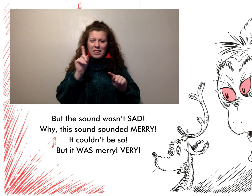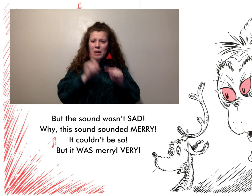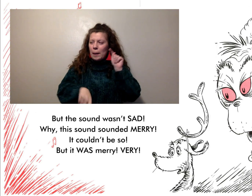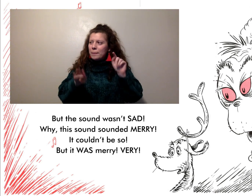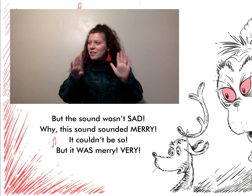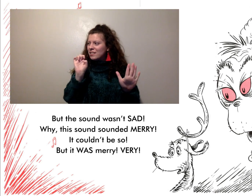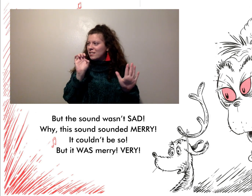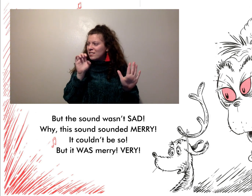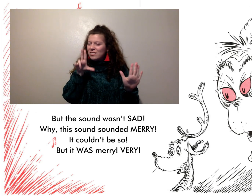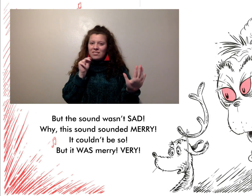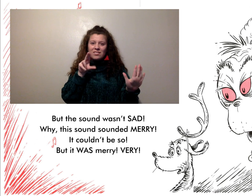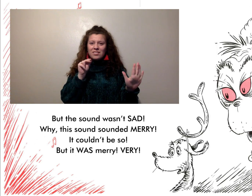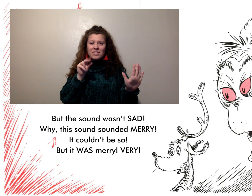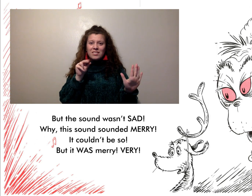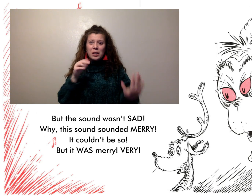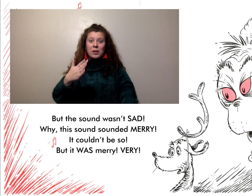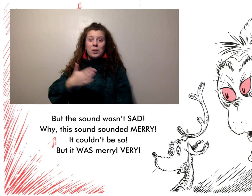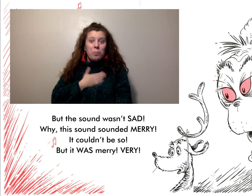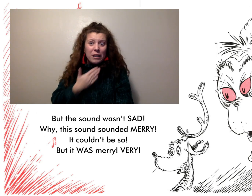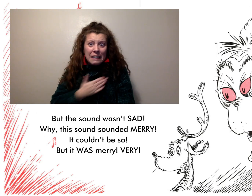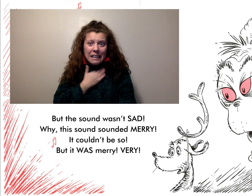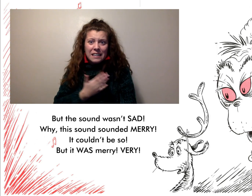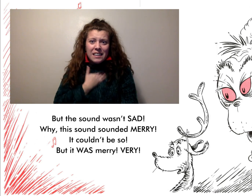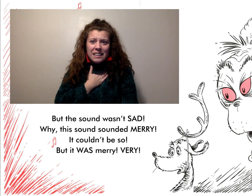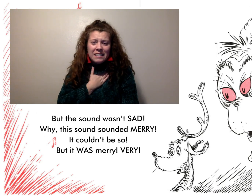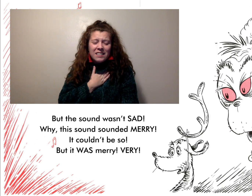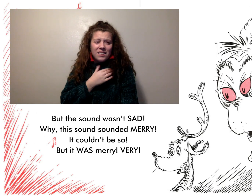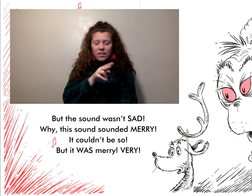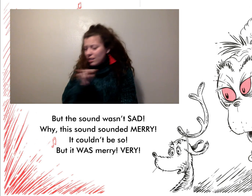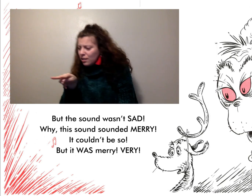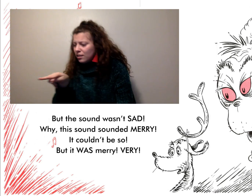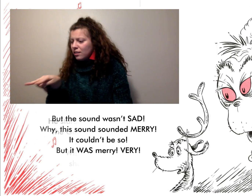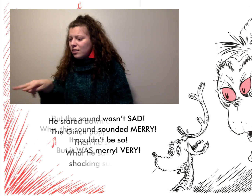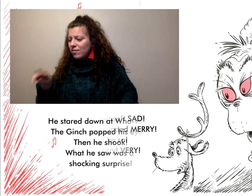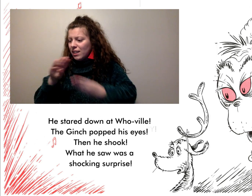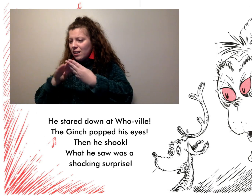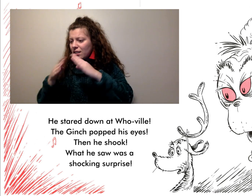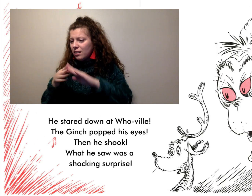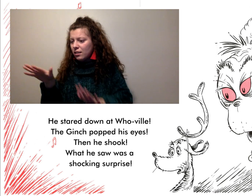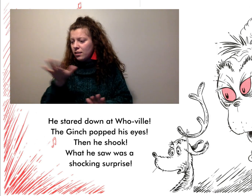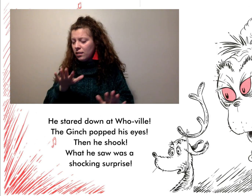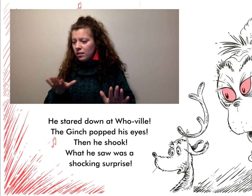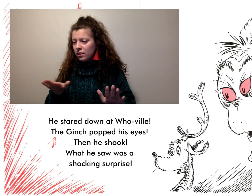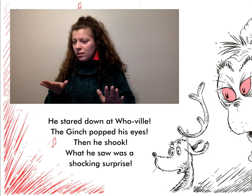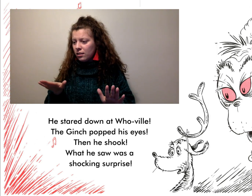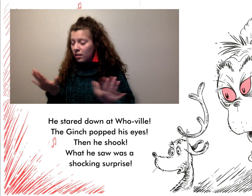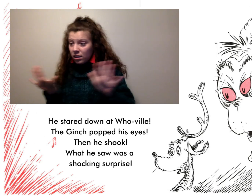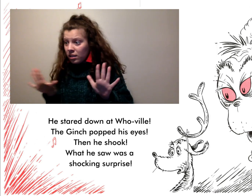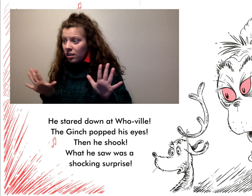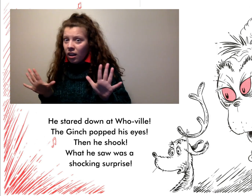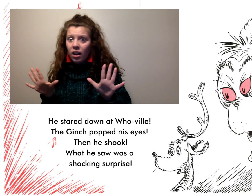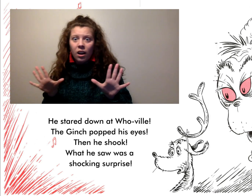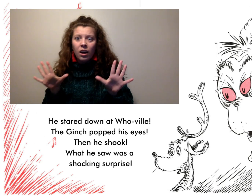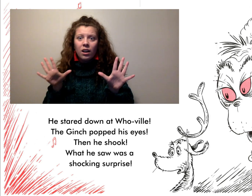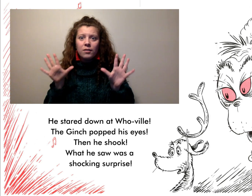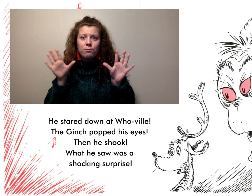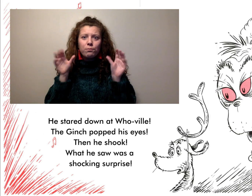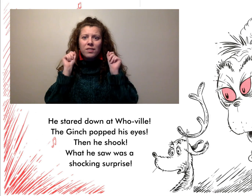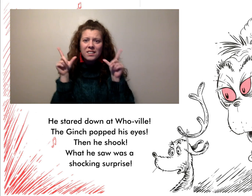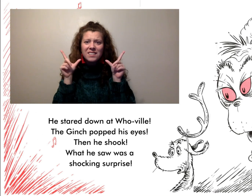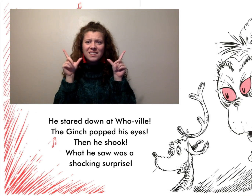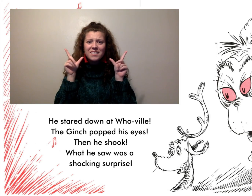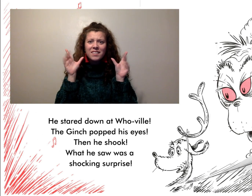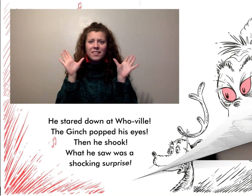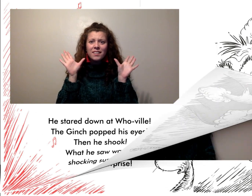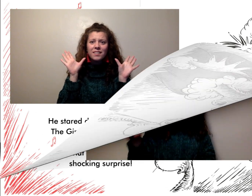very. He stared down at Whoville. The Grinch popped his eyes. Then he shook. What he saw was a